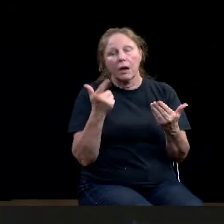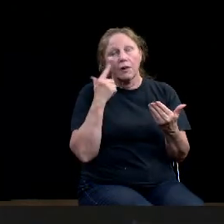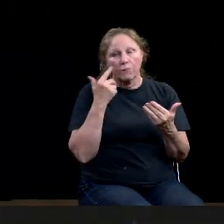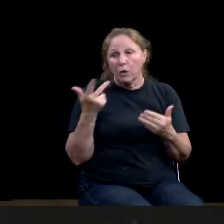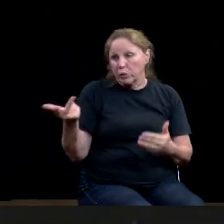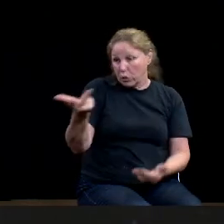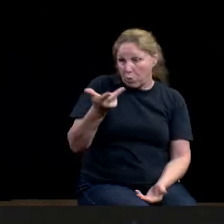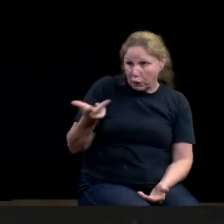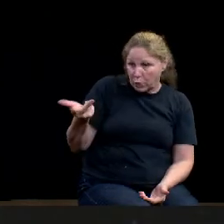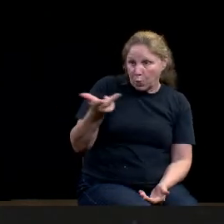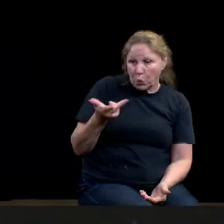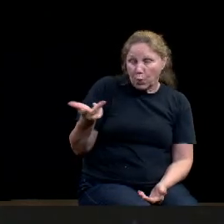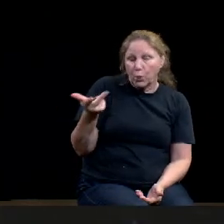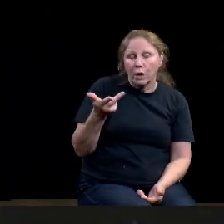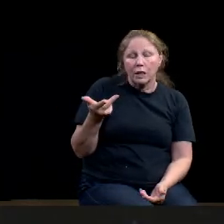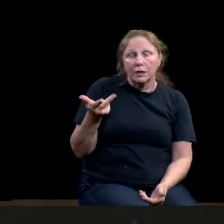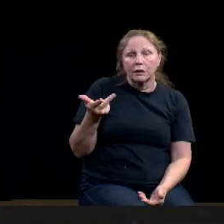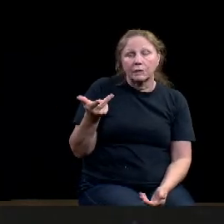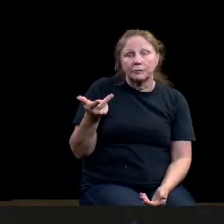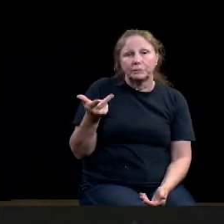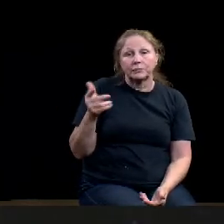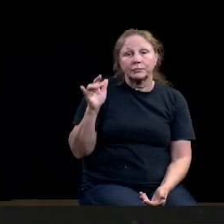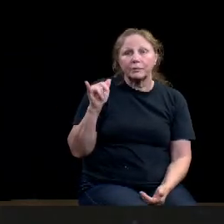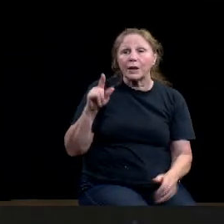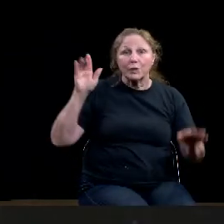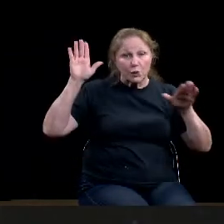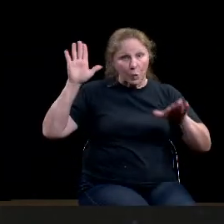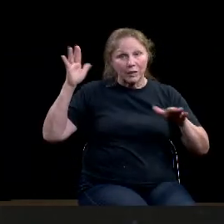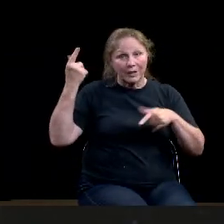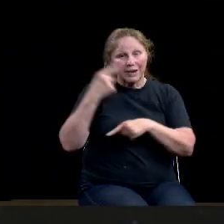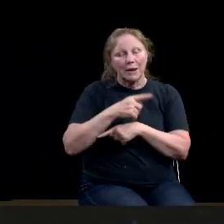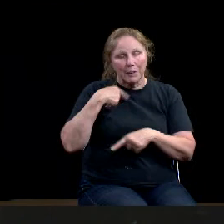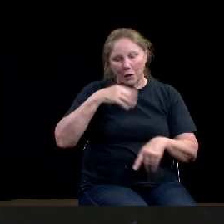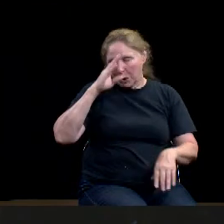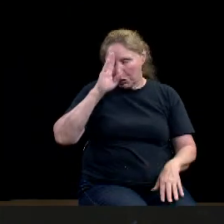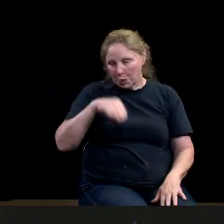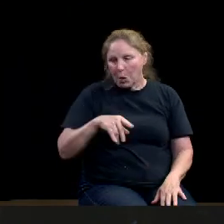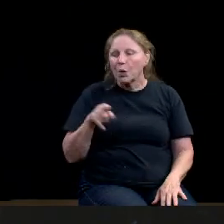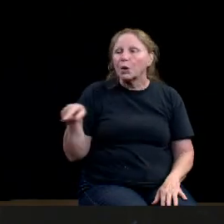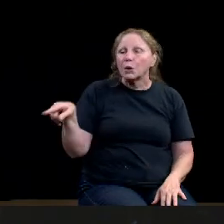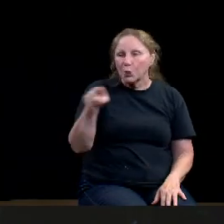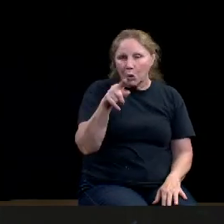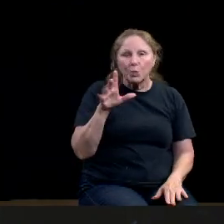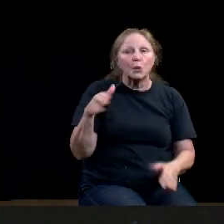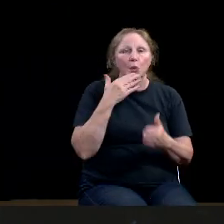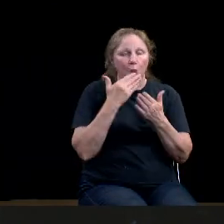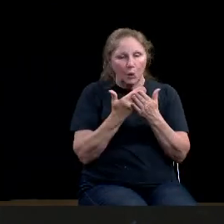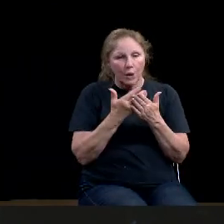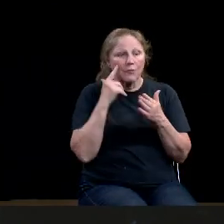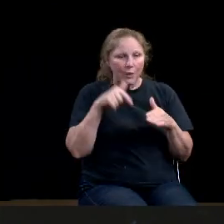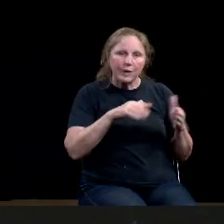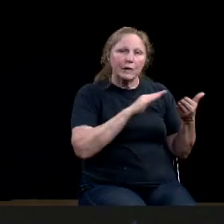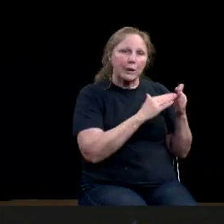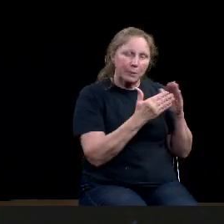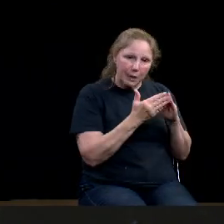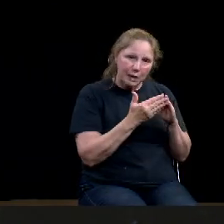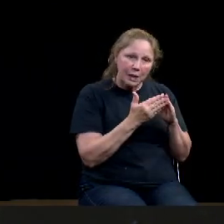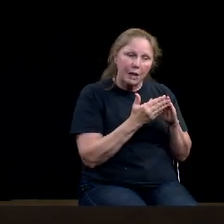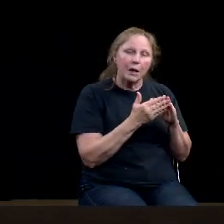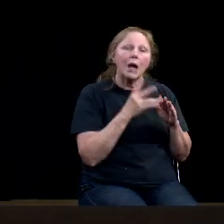this community and that you're going to add value to this governing body. And together, we're going to see much accomplished.